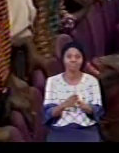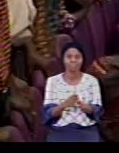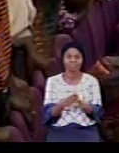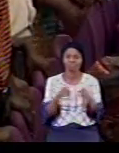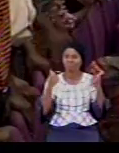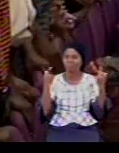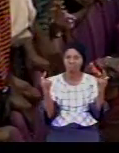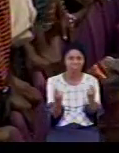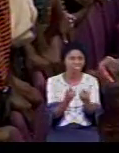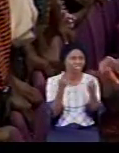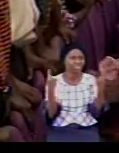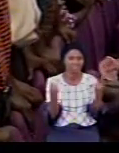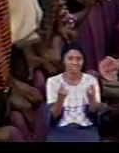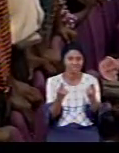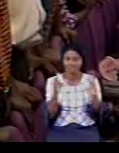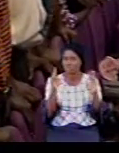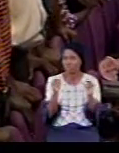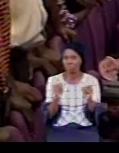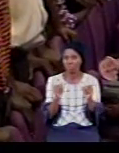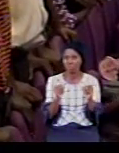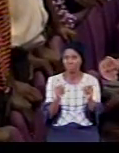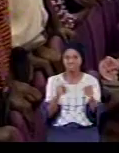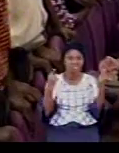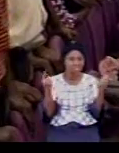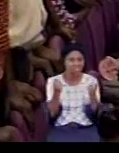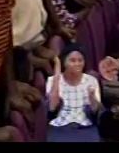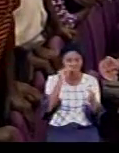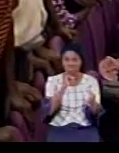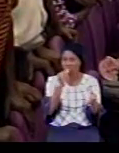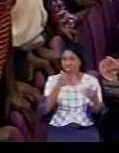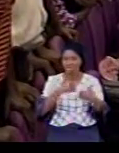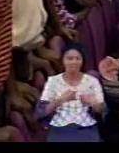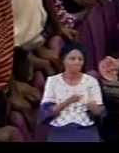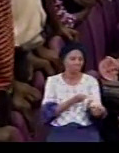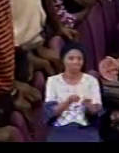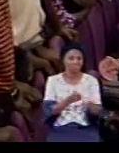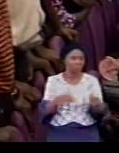Sin, no, will not have dominion over me.